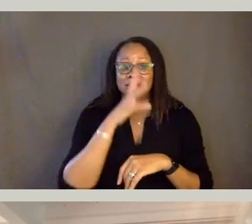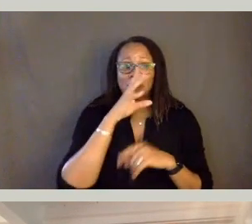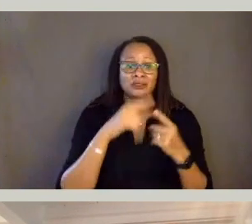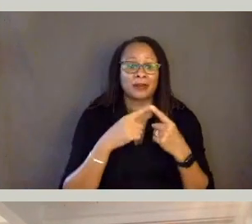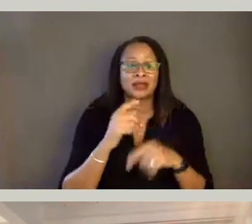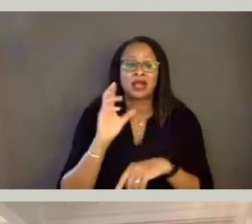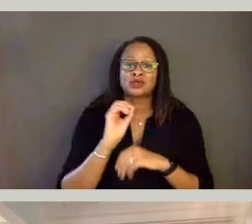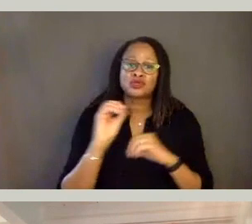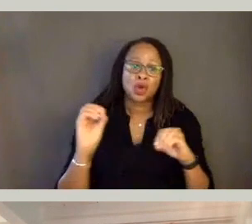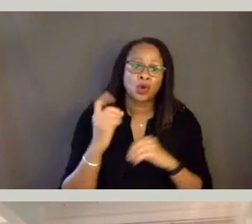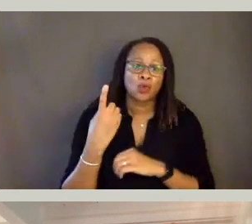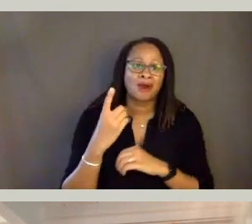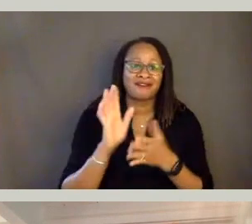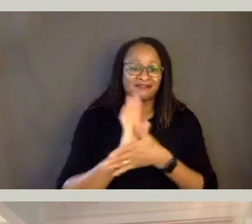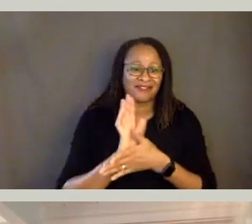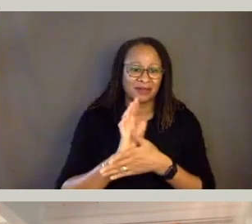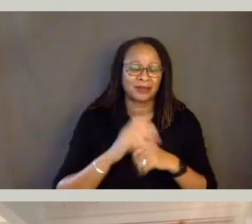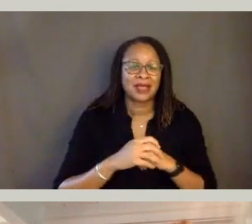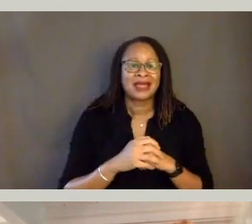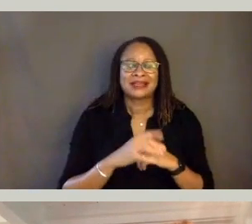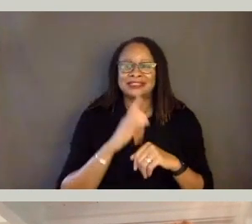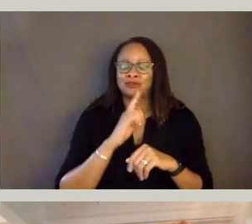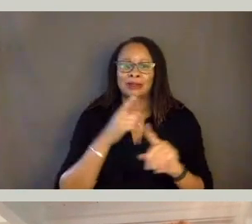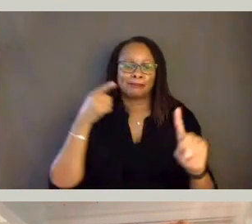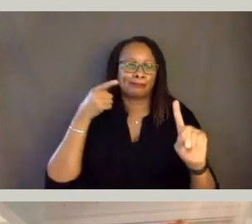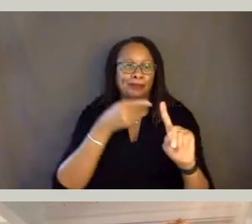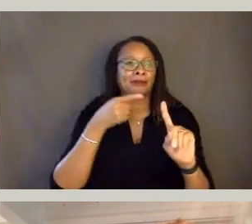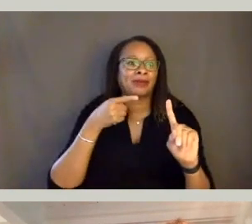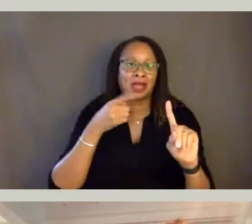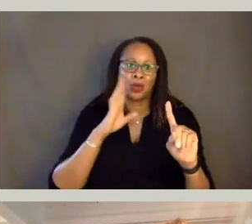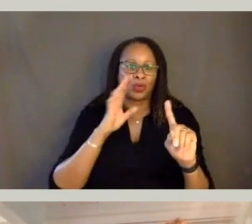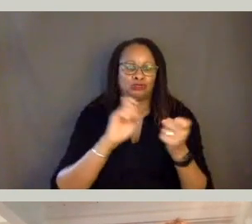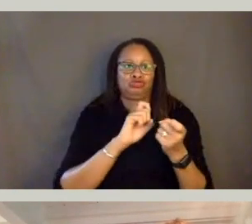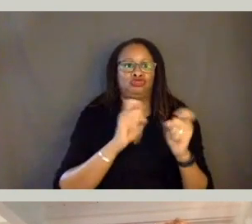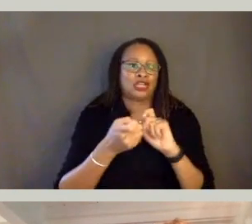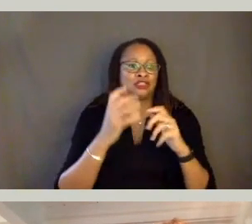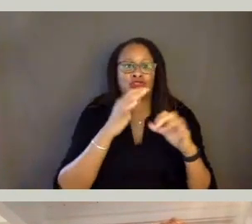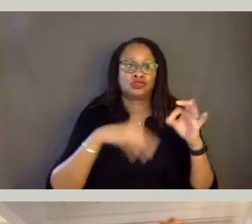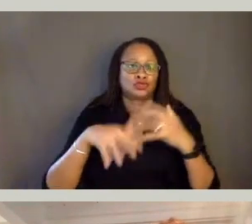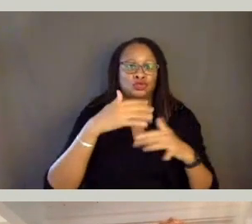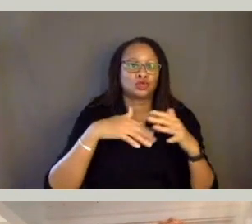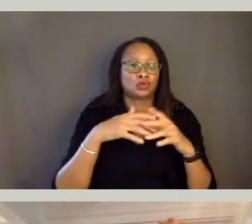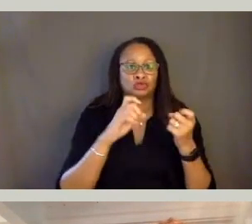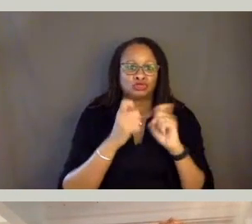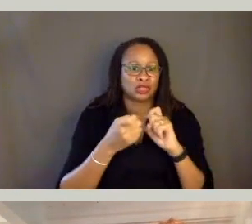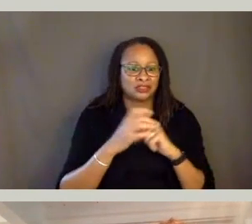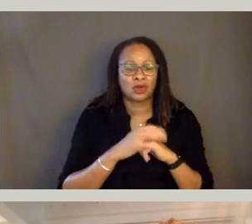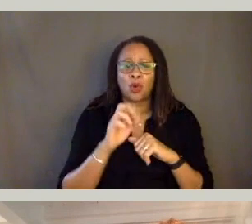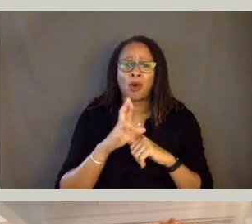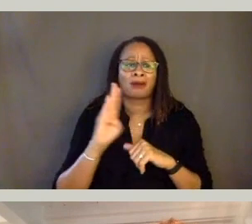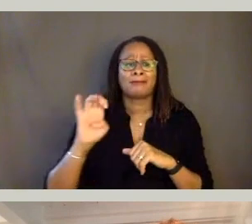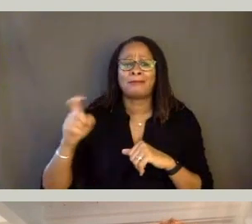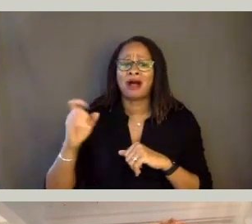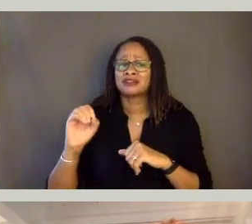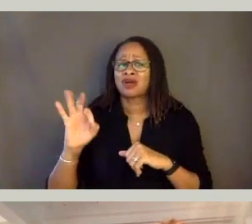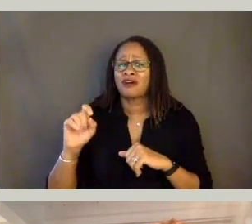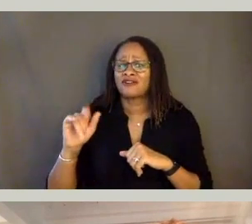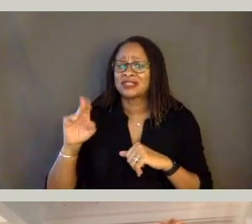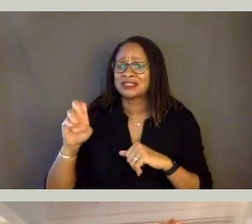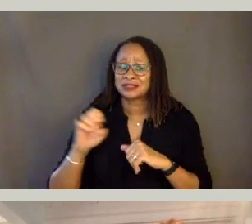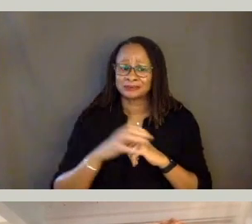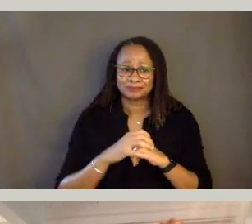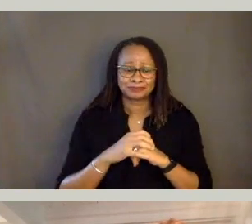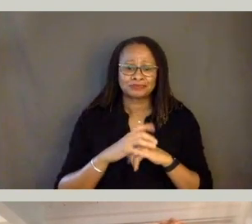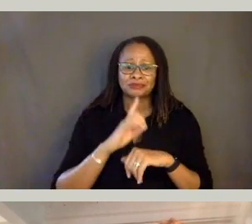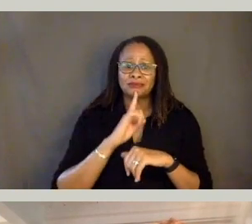too. You know, and as we've talked about, you know, no one film is, you know, a silver bullet in terms of social change or box office. That rarely